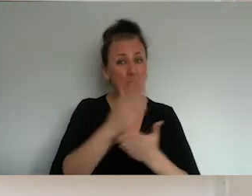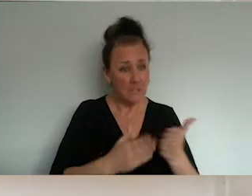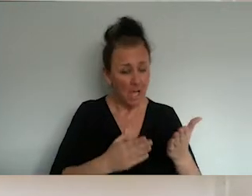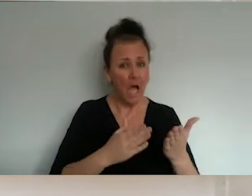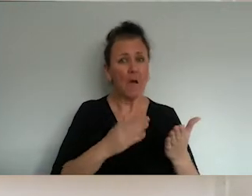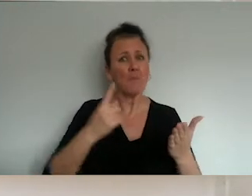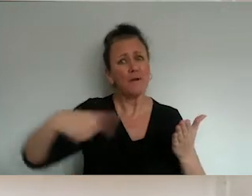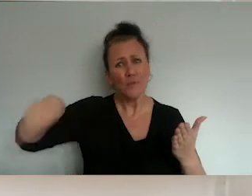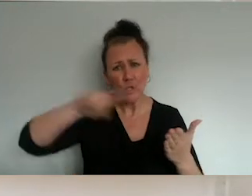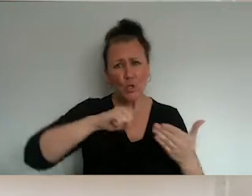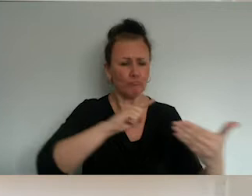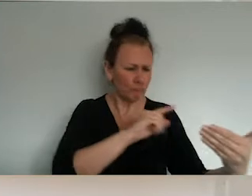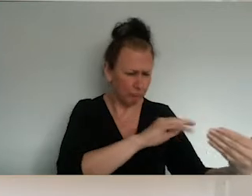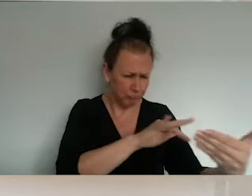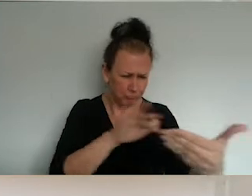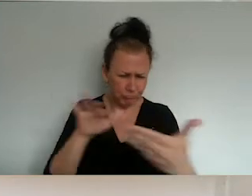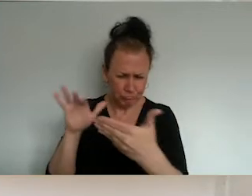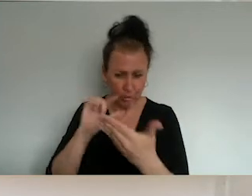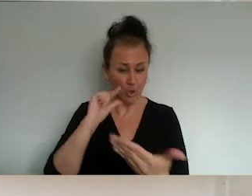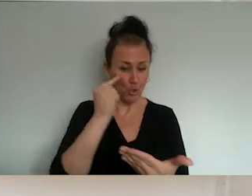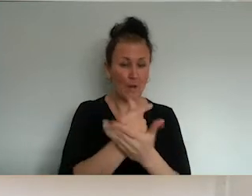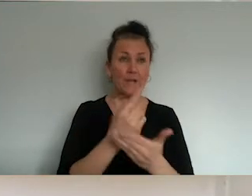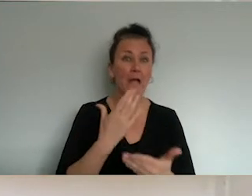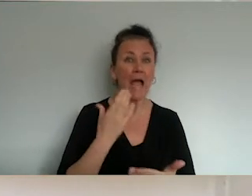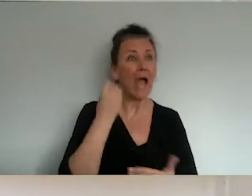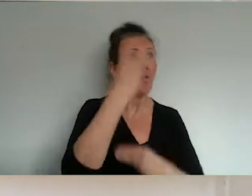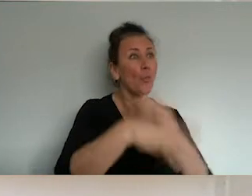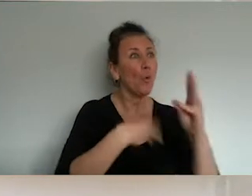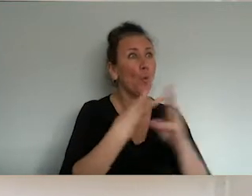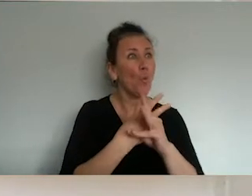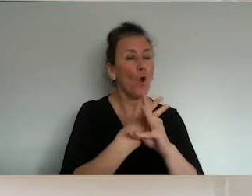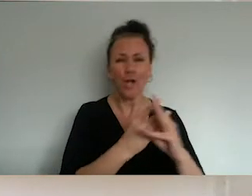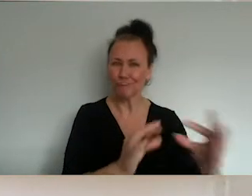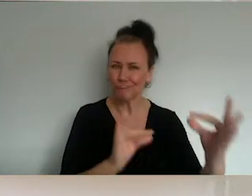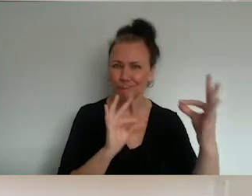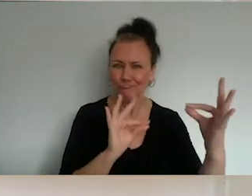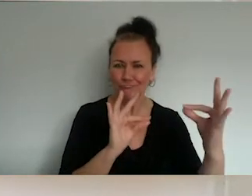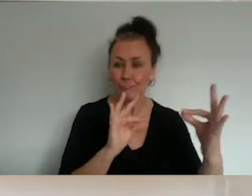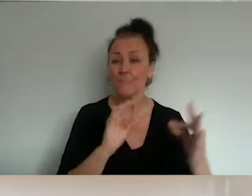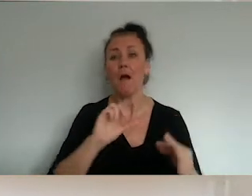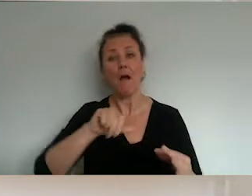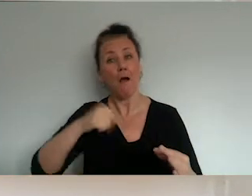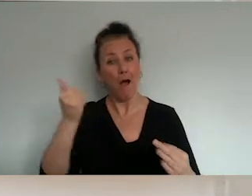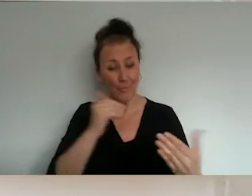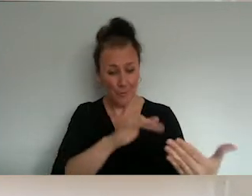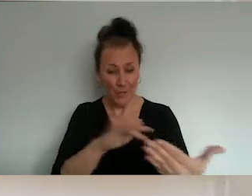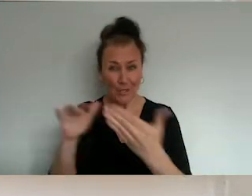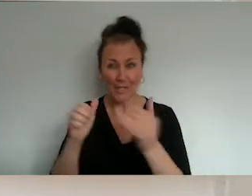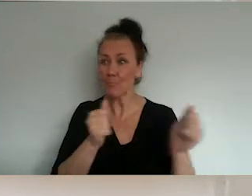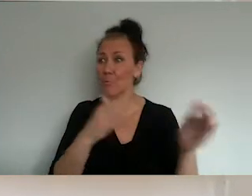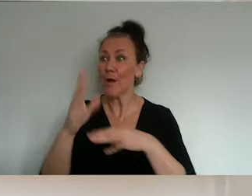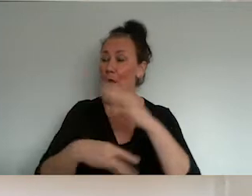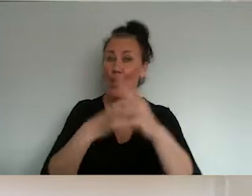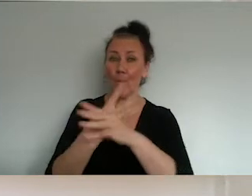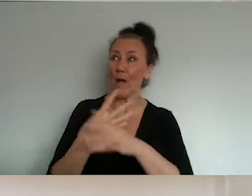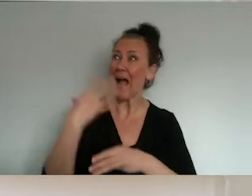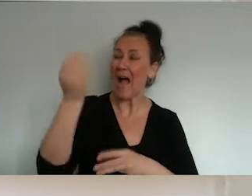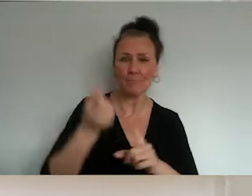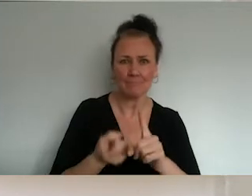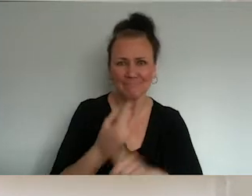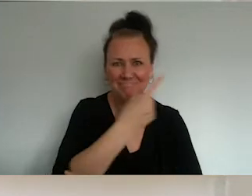of their fields, some in precisely the roles they prepared for here, and others in ways that we never could have dreamed